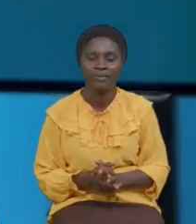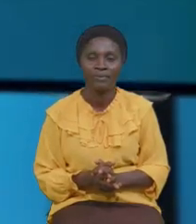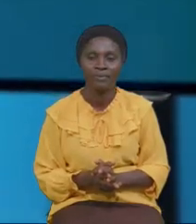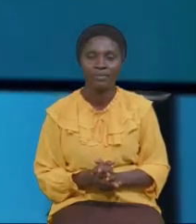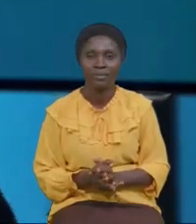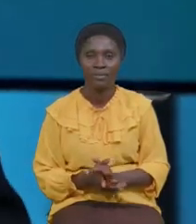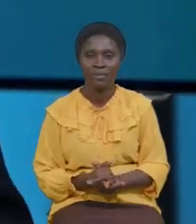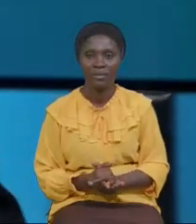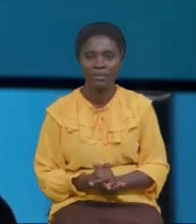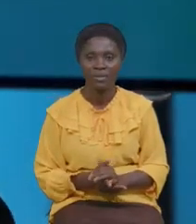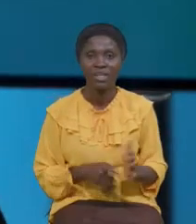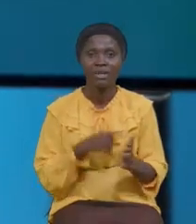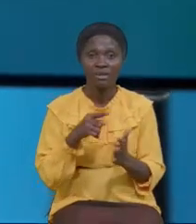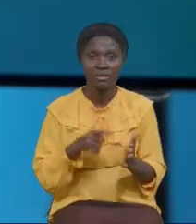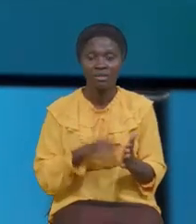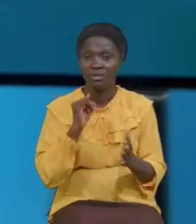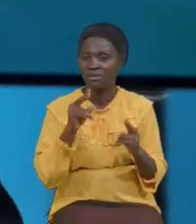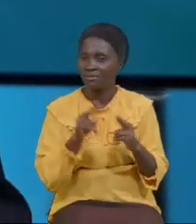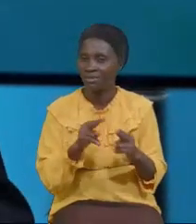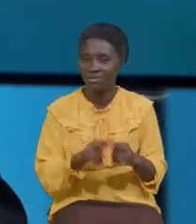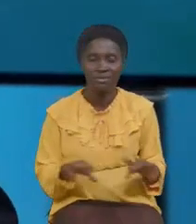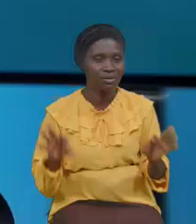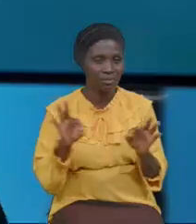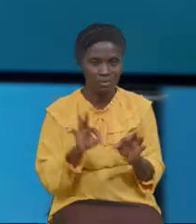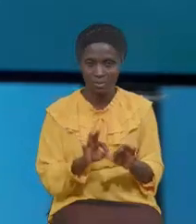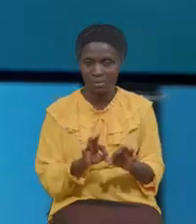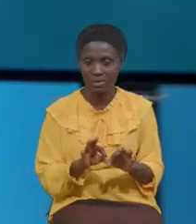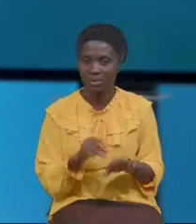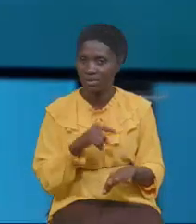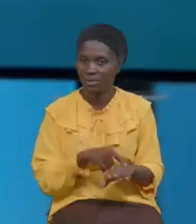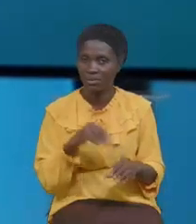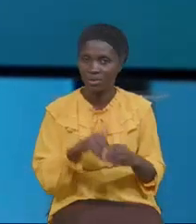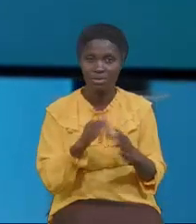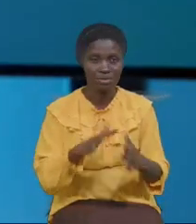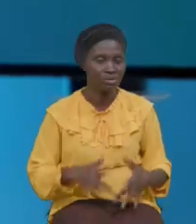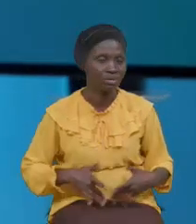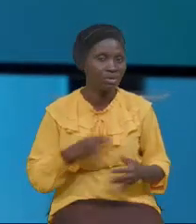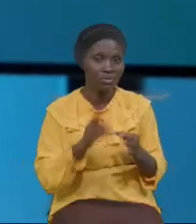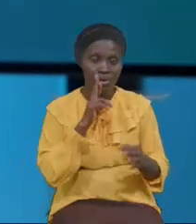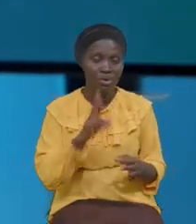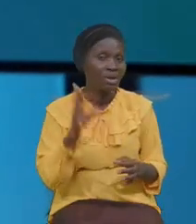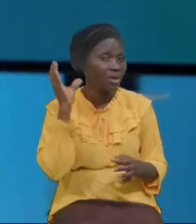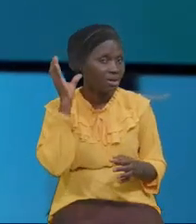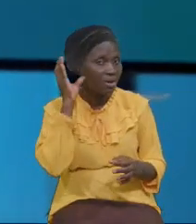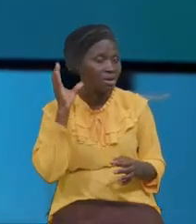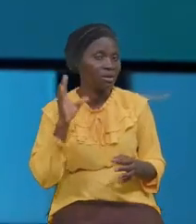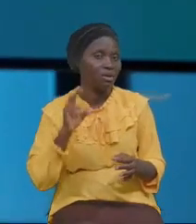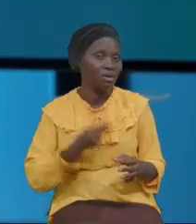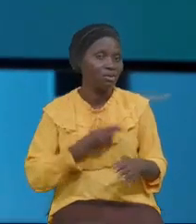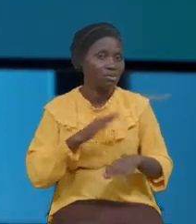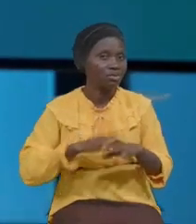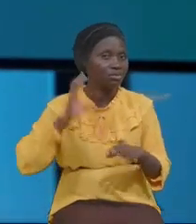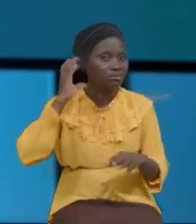09+234-91-5444-9263. This is a very critical moment. If you are following us on radio and you are listening in the comfort of your home